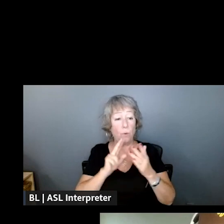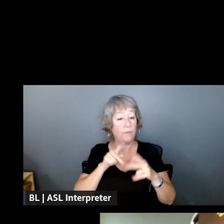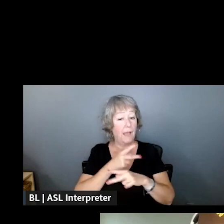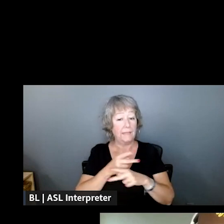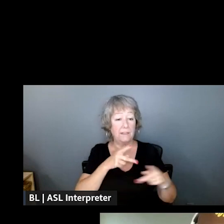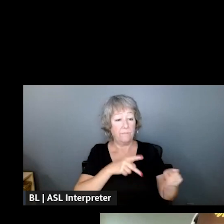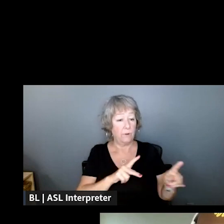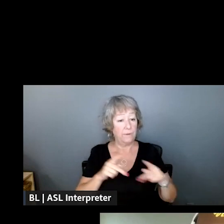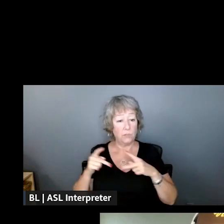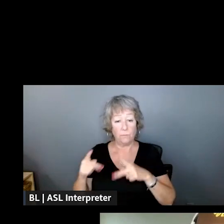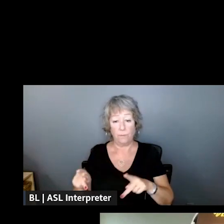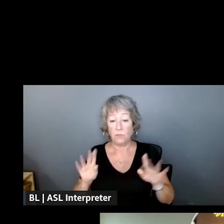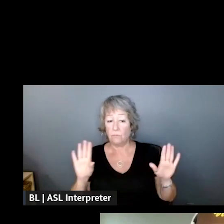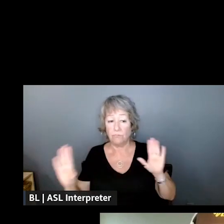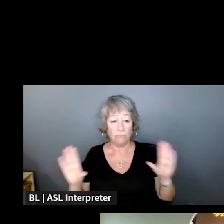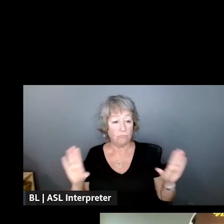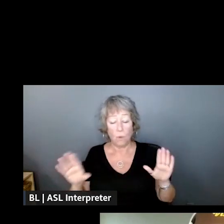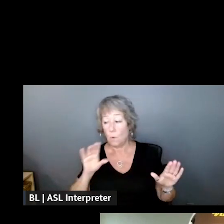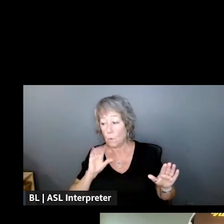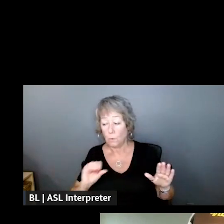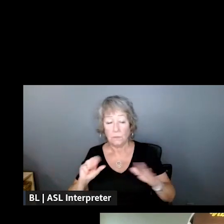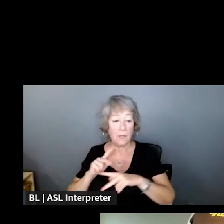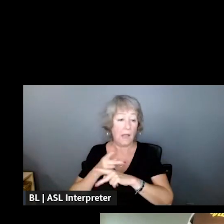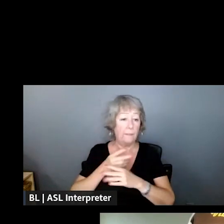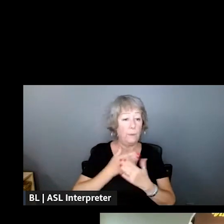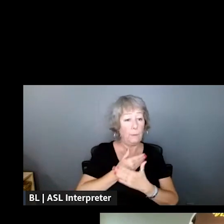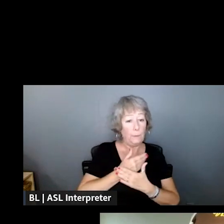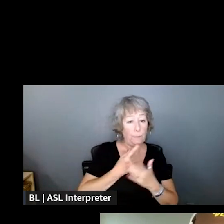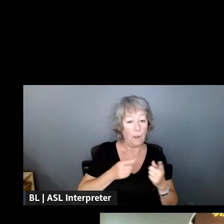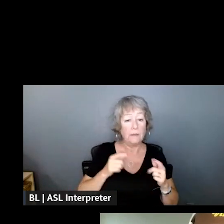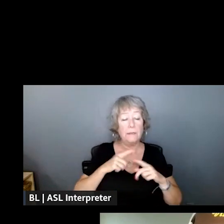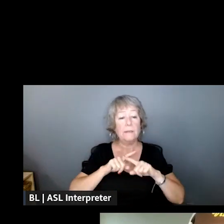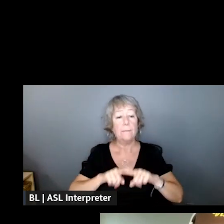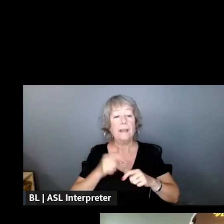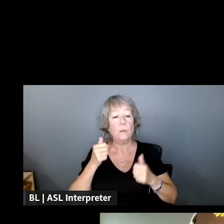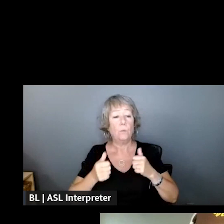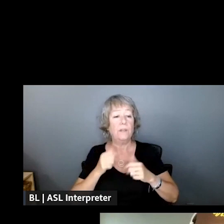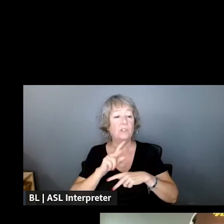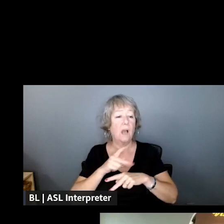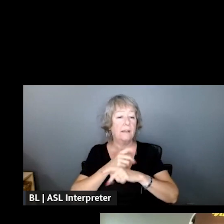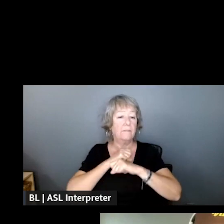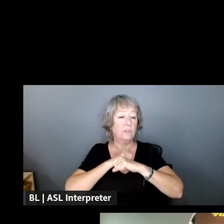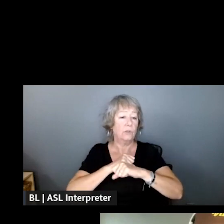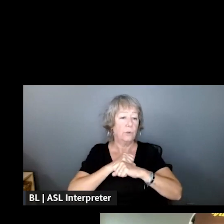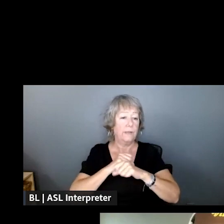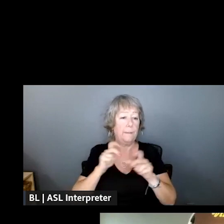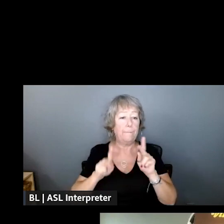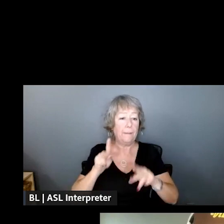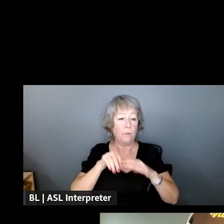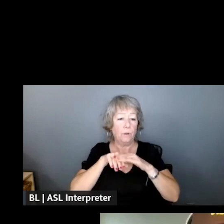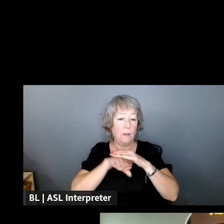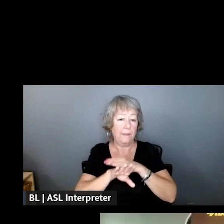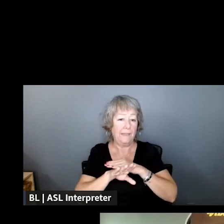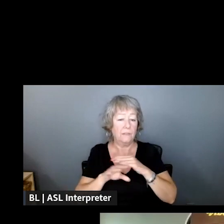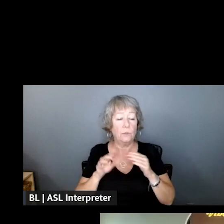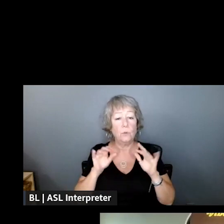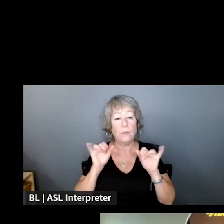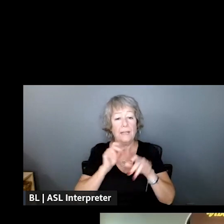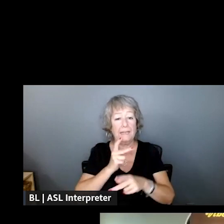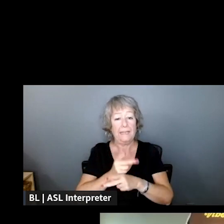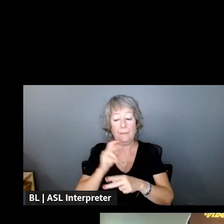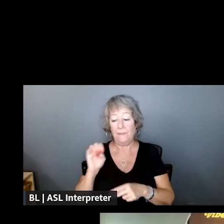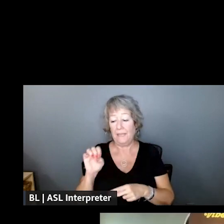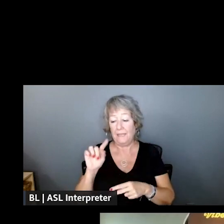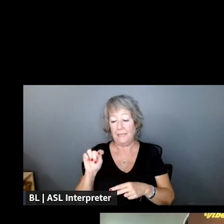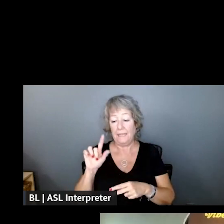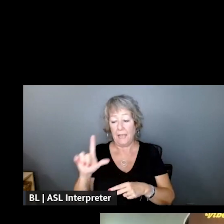permissions based on which security principle is coming in to access the data. So you can keep those ETL jobs